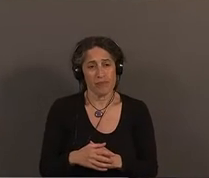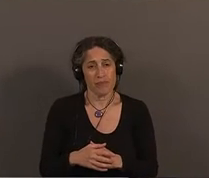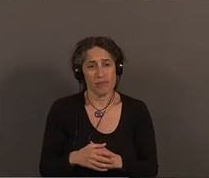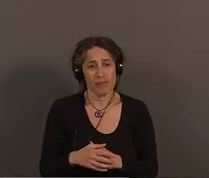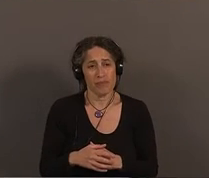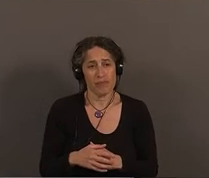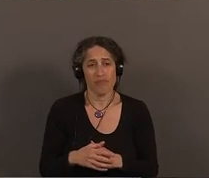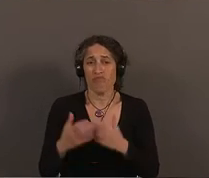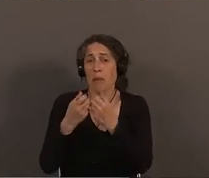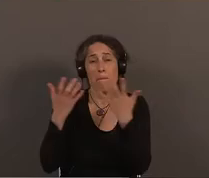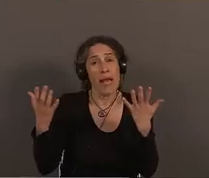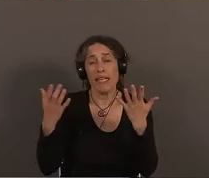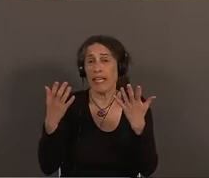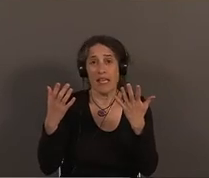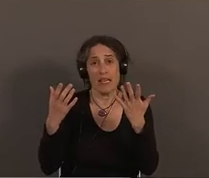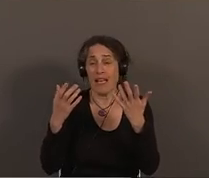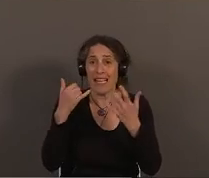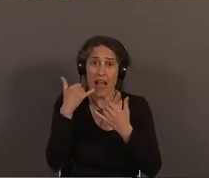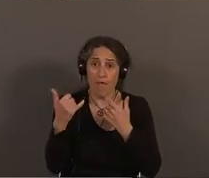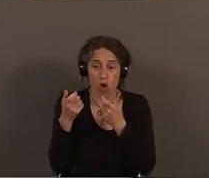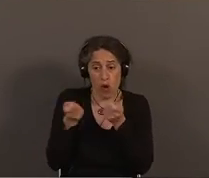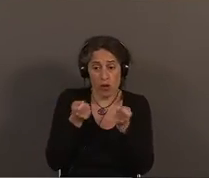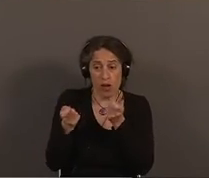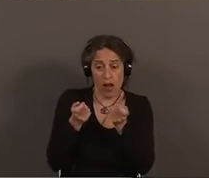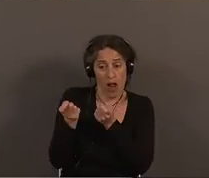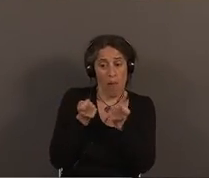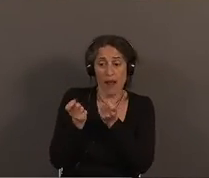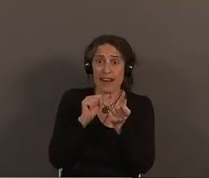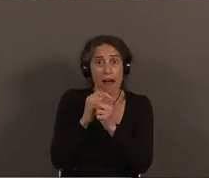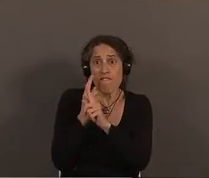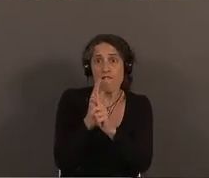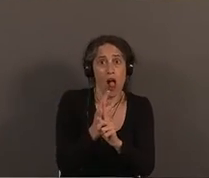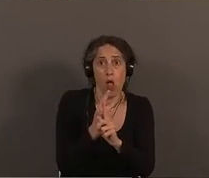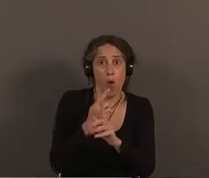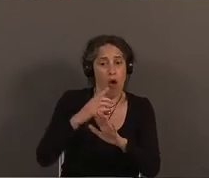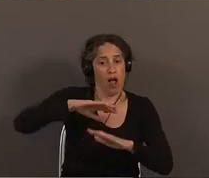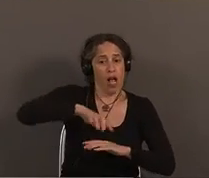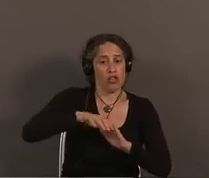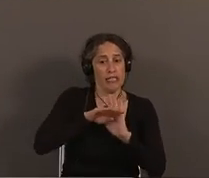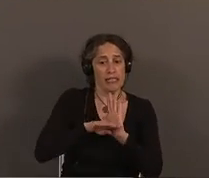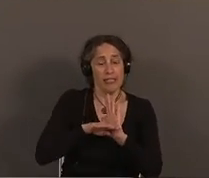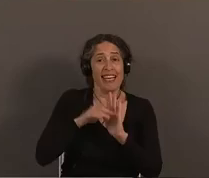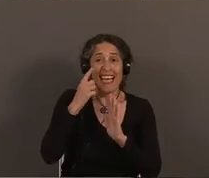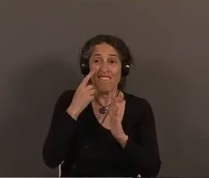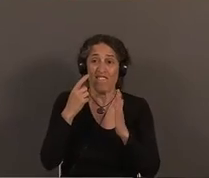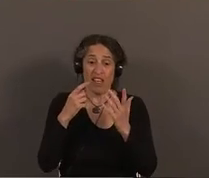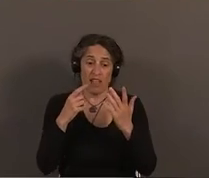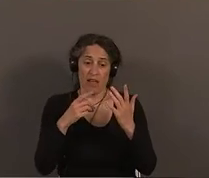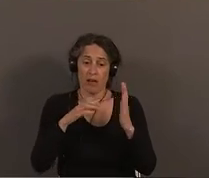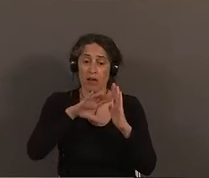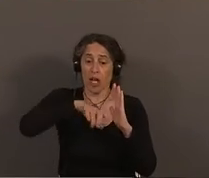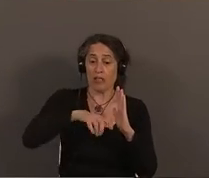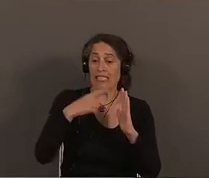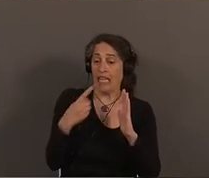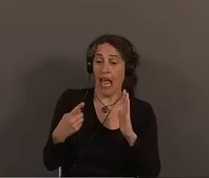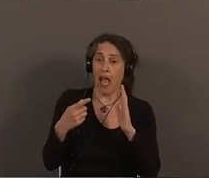expectations. You have an advertised speed of your internet connection, you don't get that speed, in fact, when you check it. The tariffs are